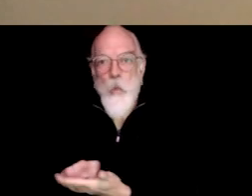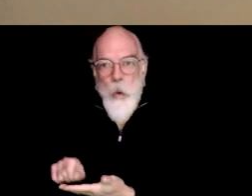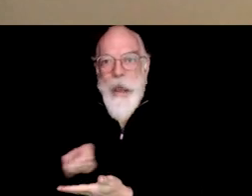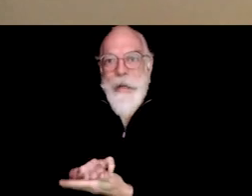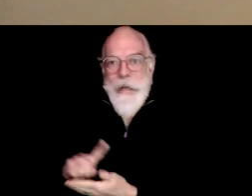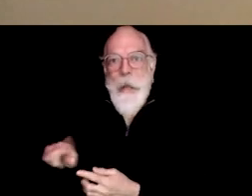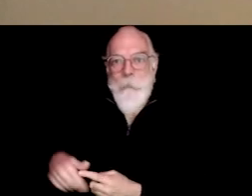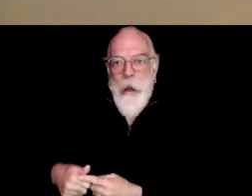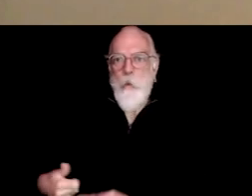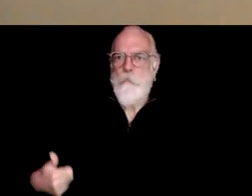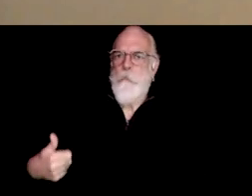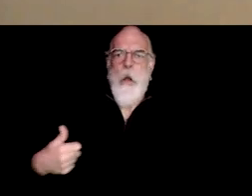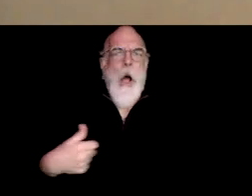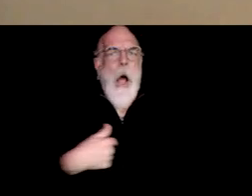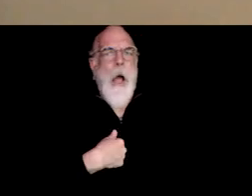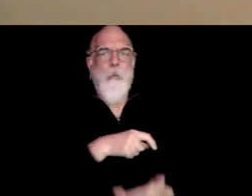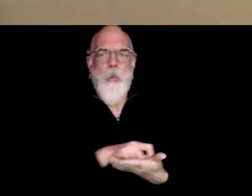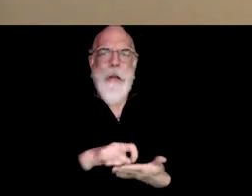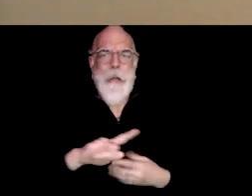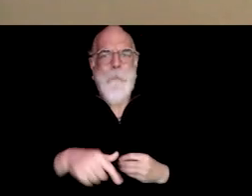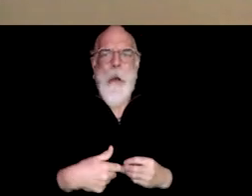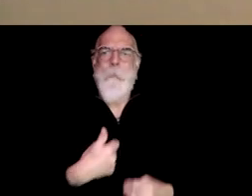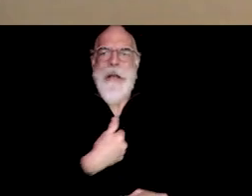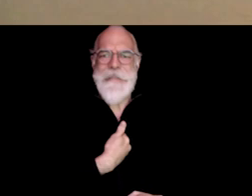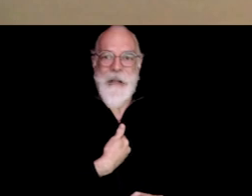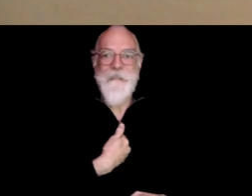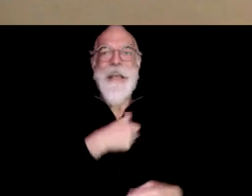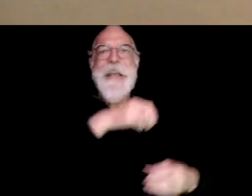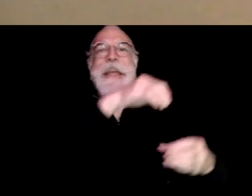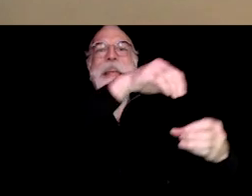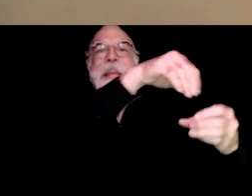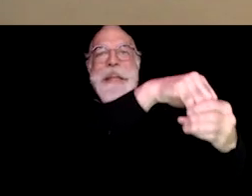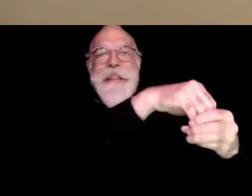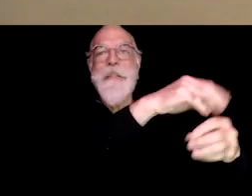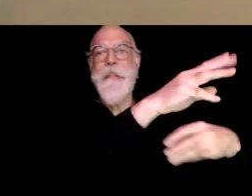own self in the world.